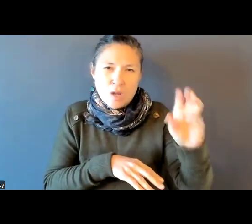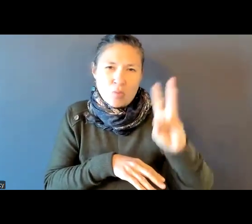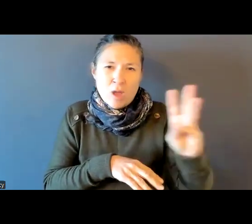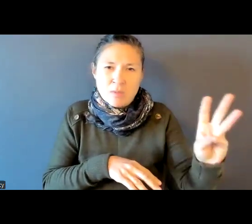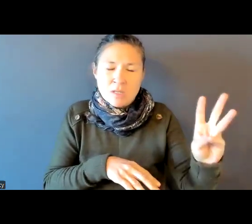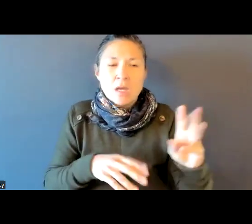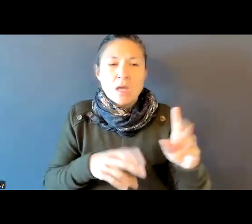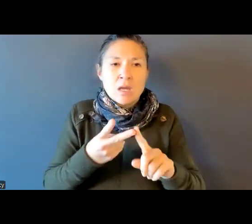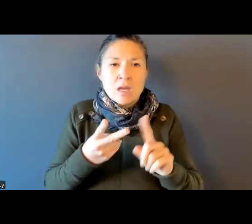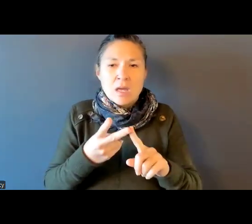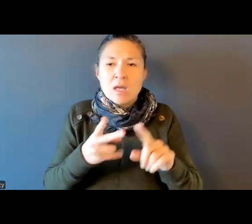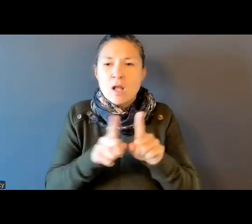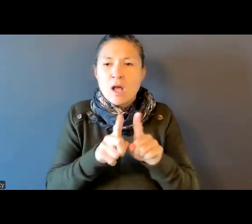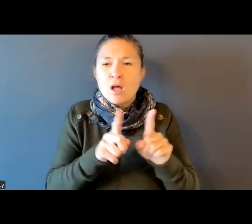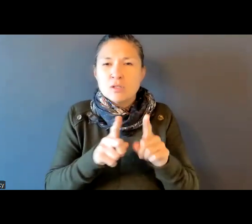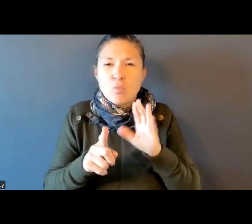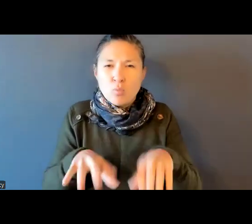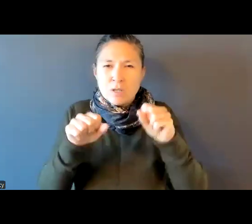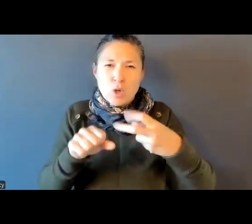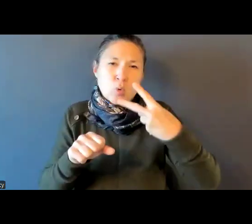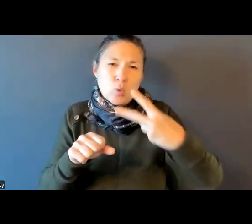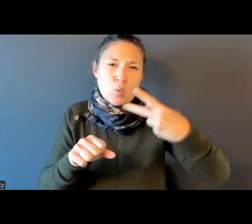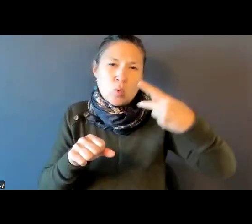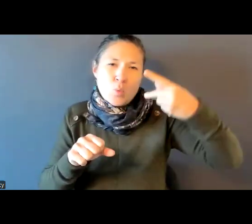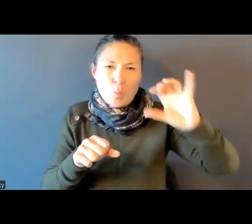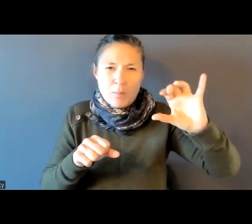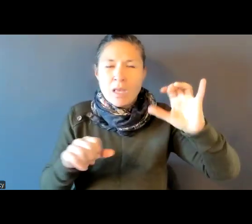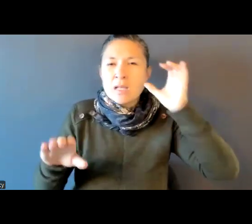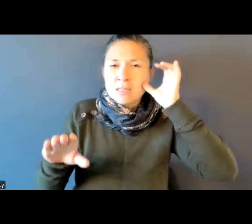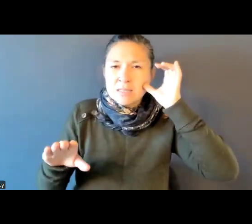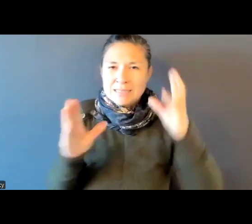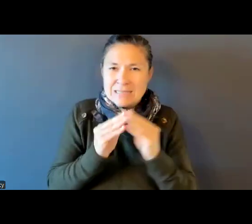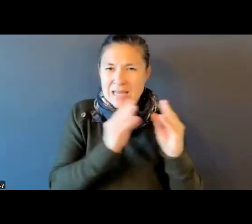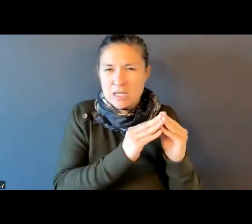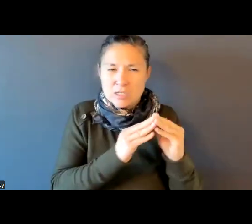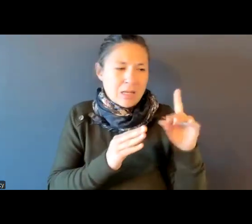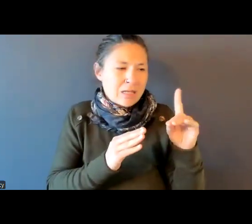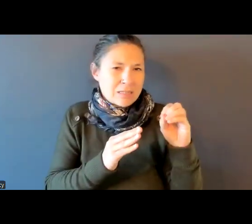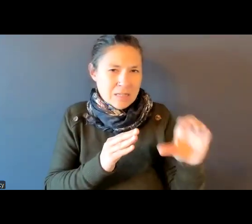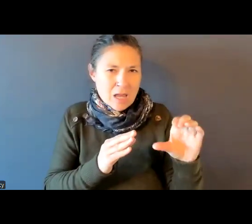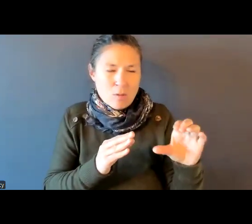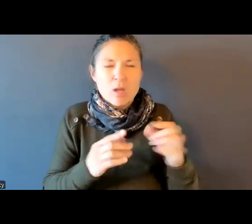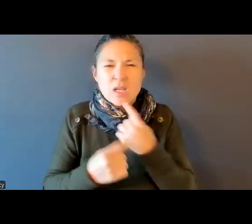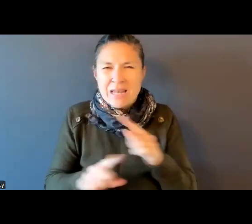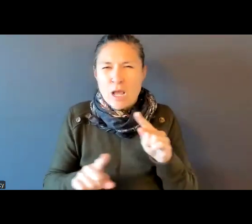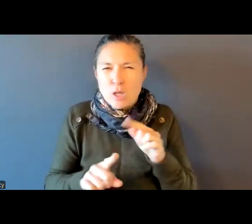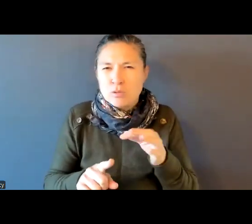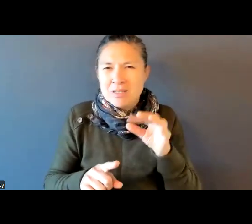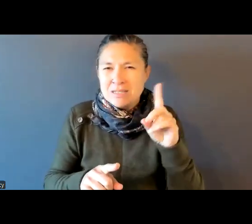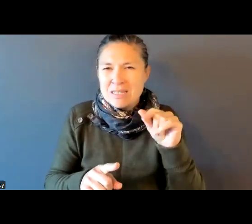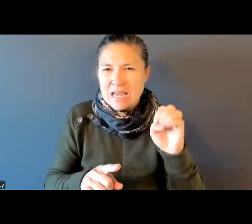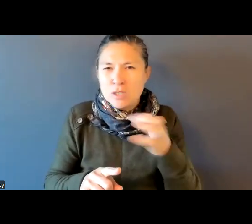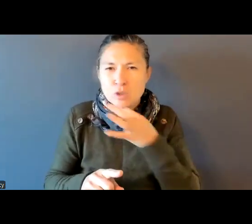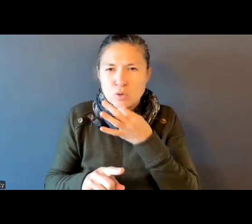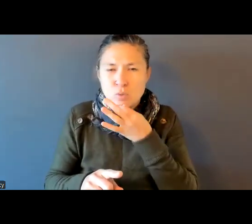having 2 public listening sessions in December, which we'll be announcing soon. And we appreciate your time and engagement in this